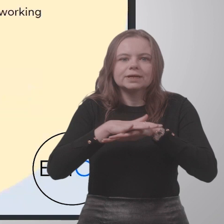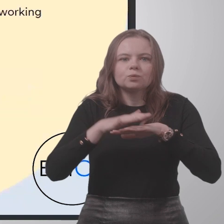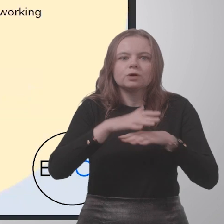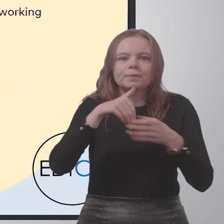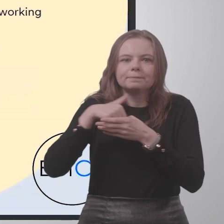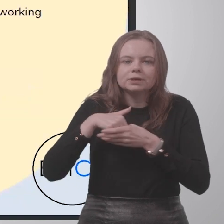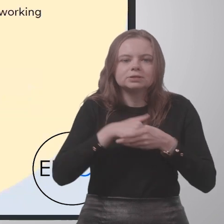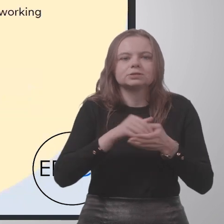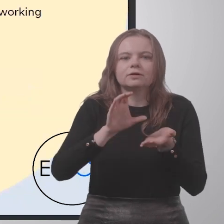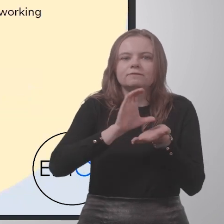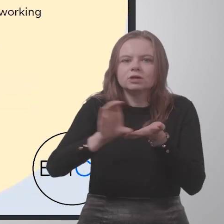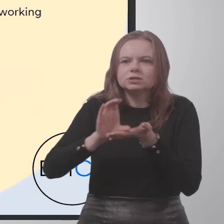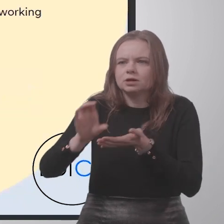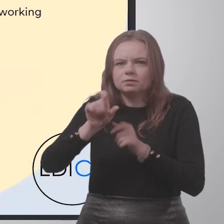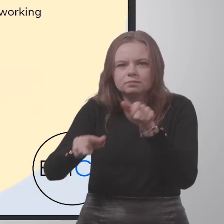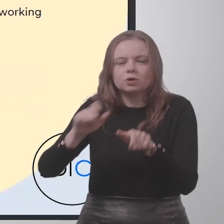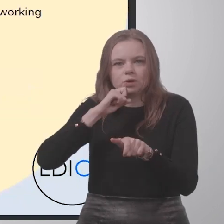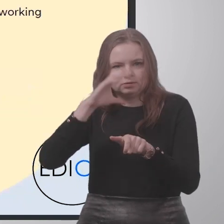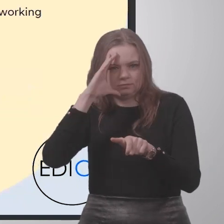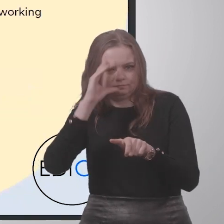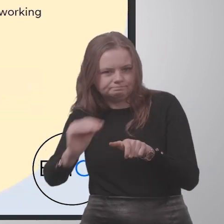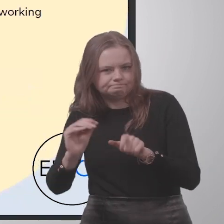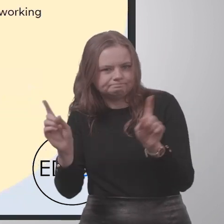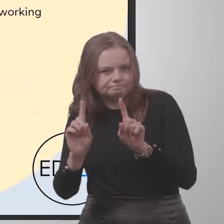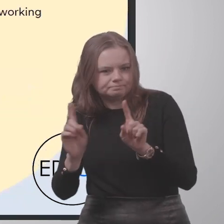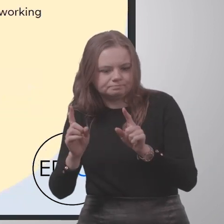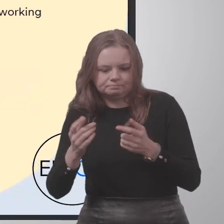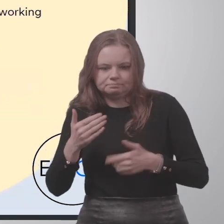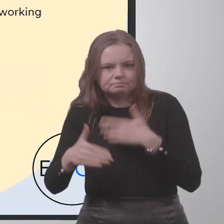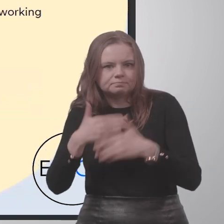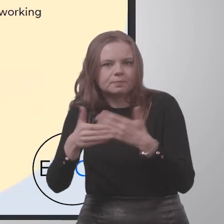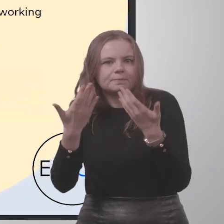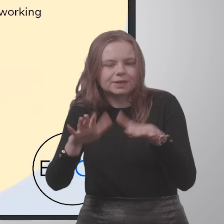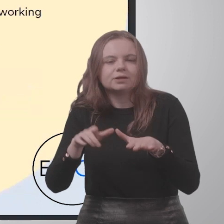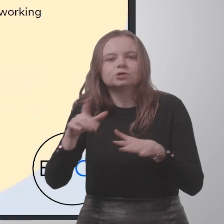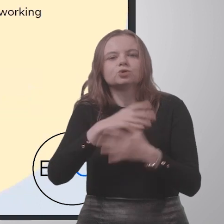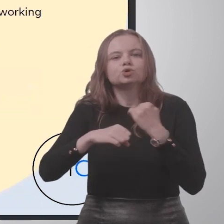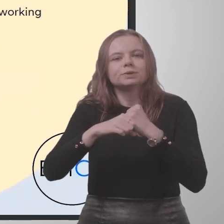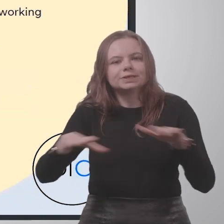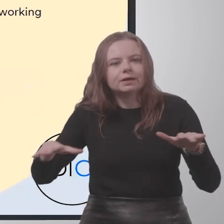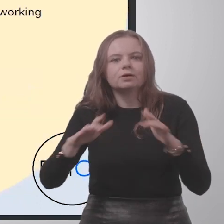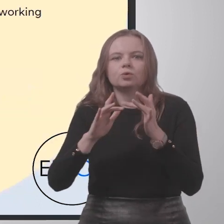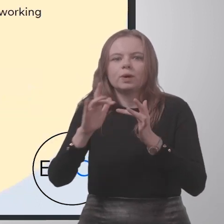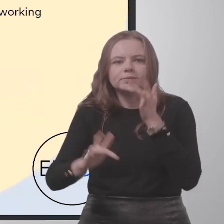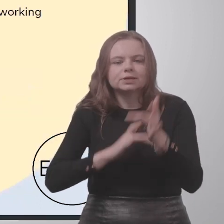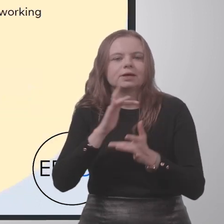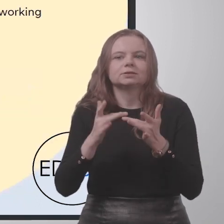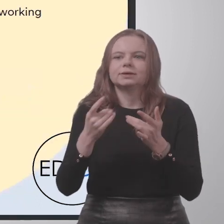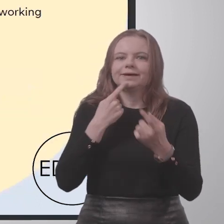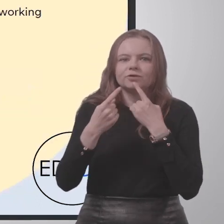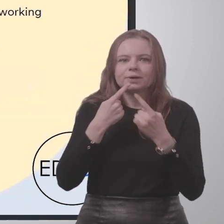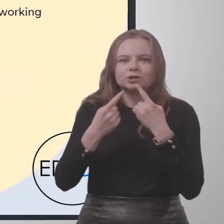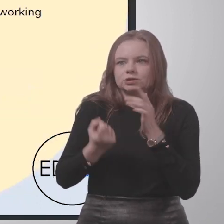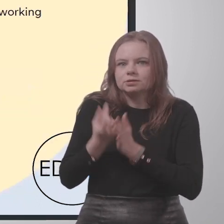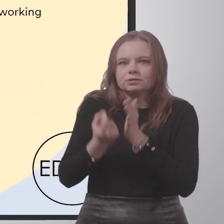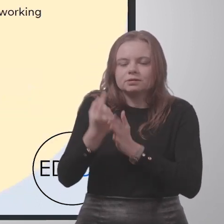informed about what we're doing on an interim basis. So there'll be a lot of information provided not only through the website, but through social media channels in terms of the information